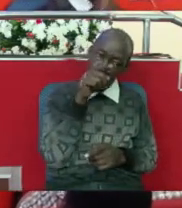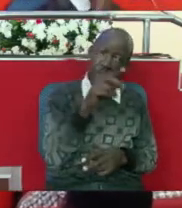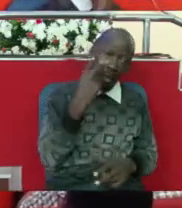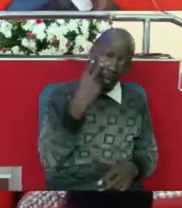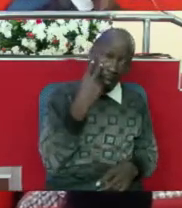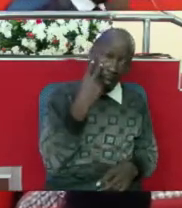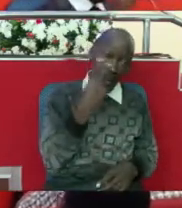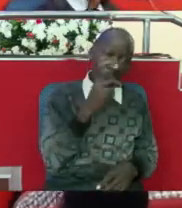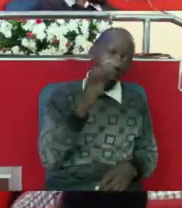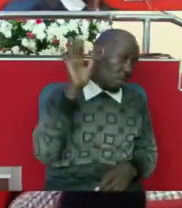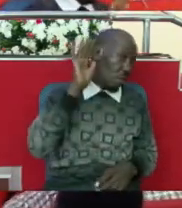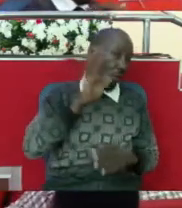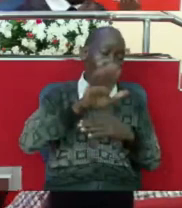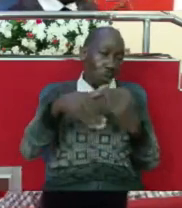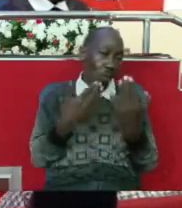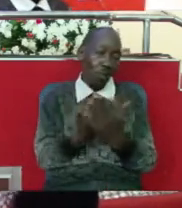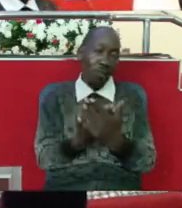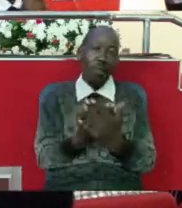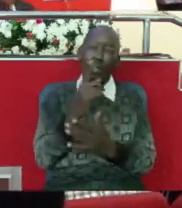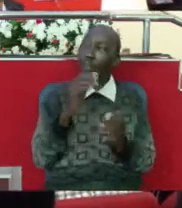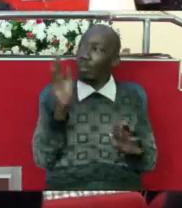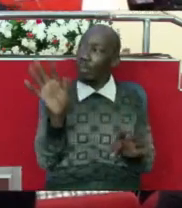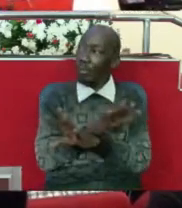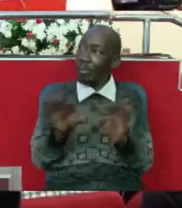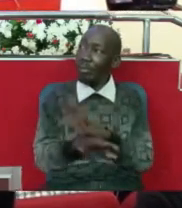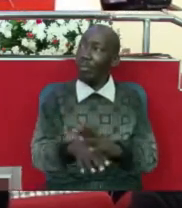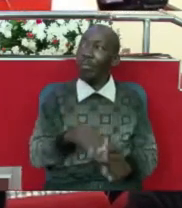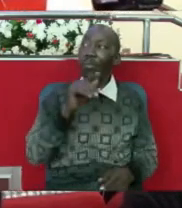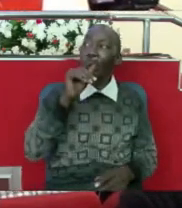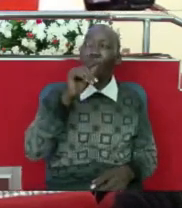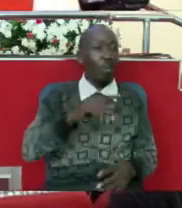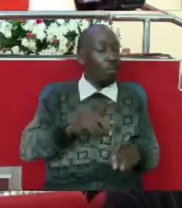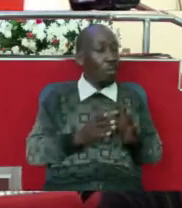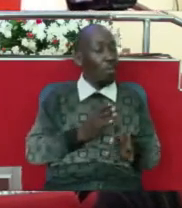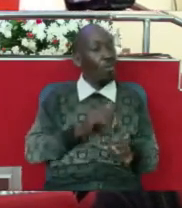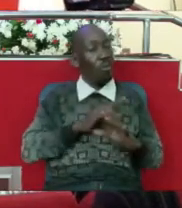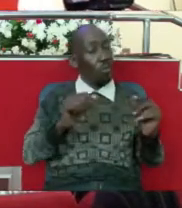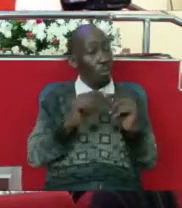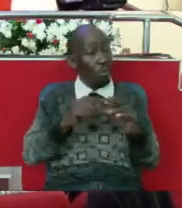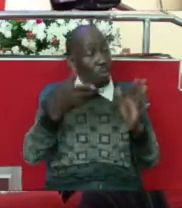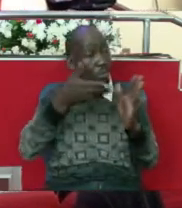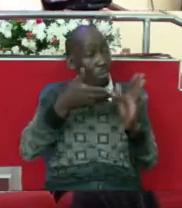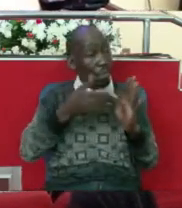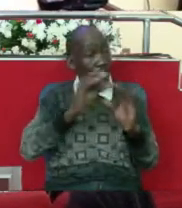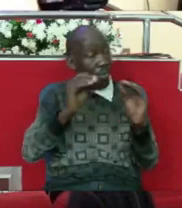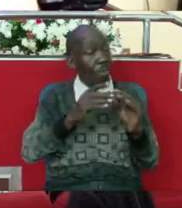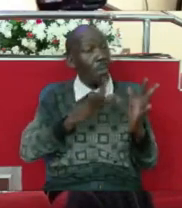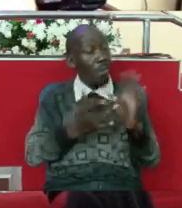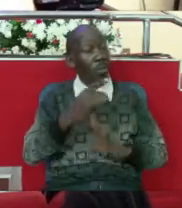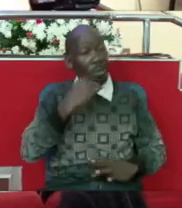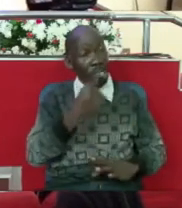he's you hear all of this stuff that does not line up with the Bible, because the Bible says it